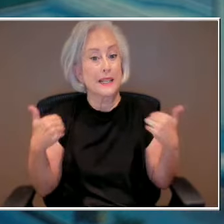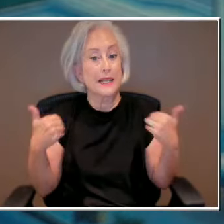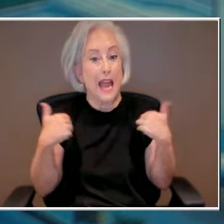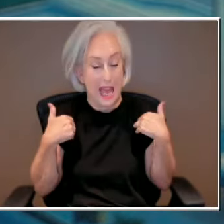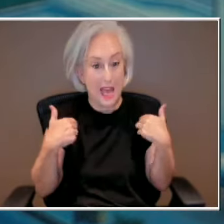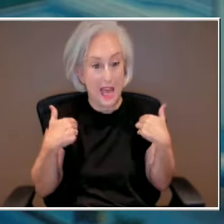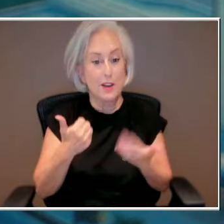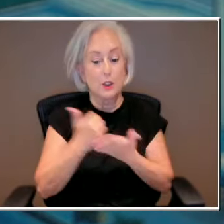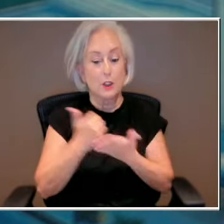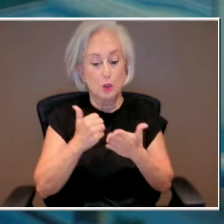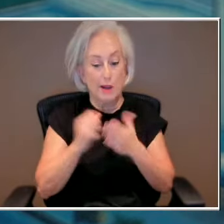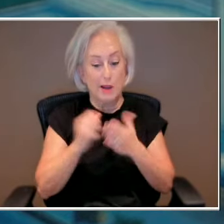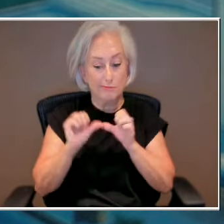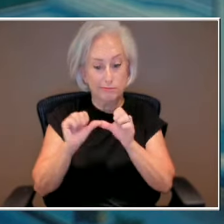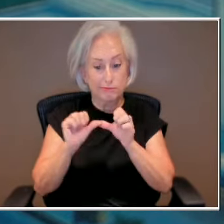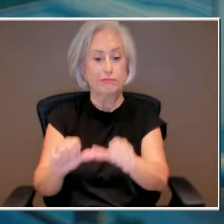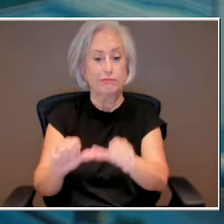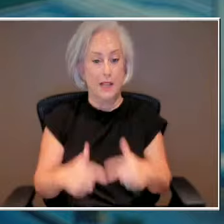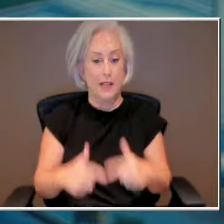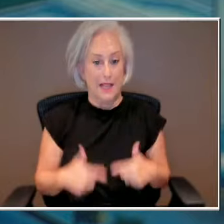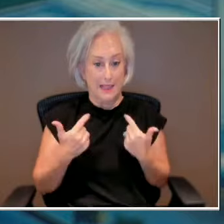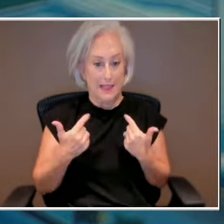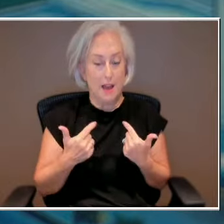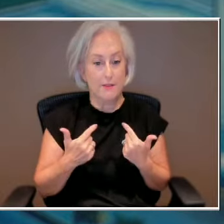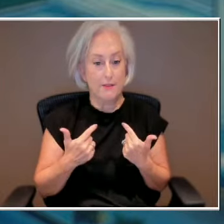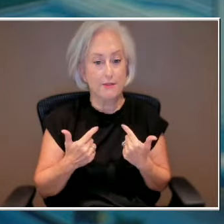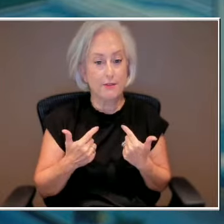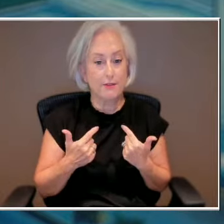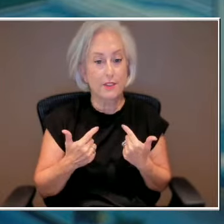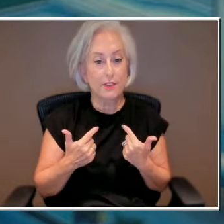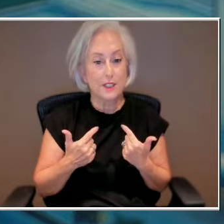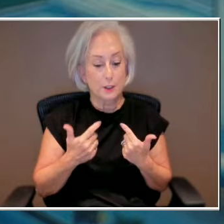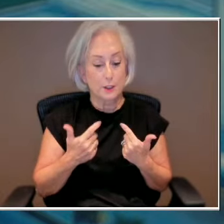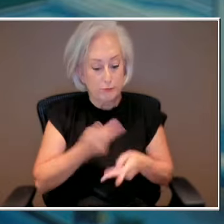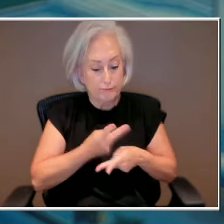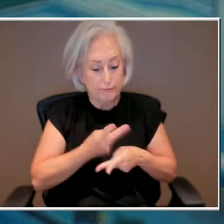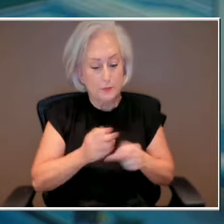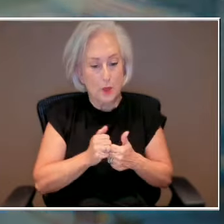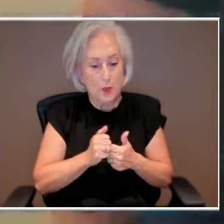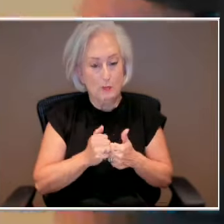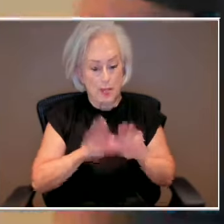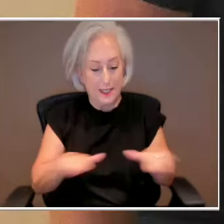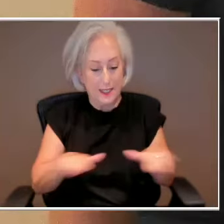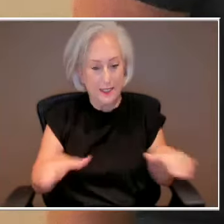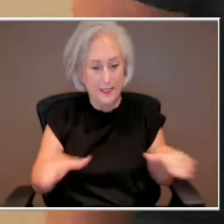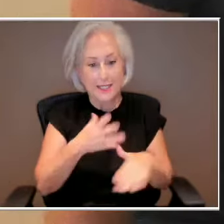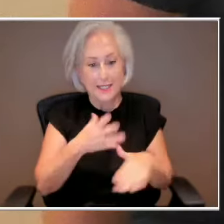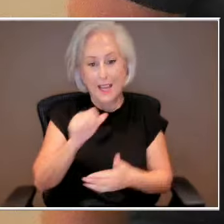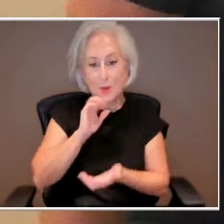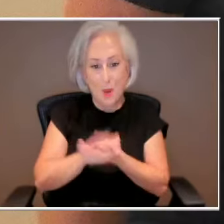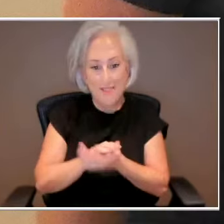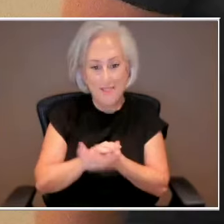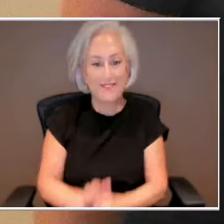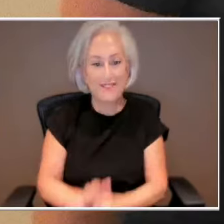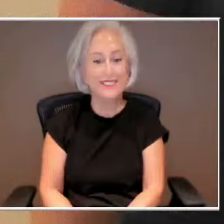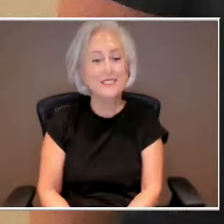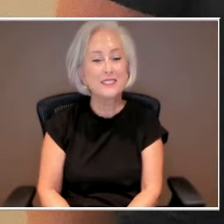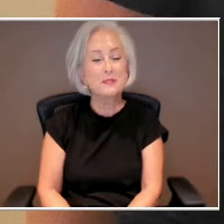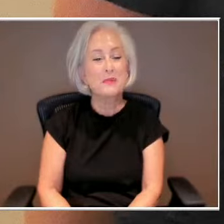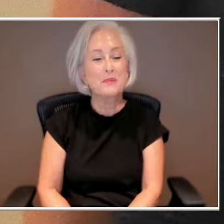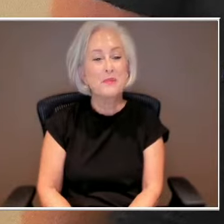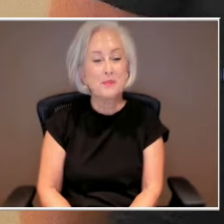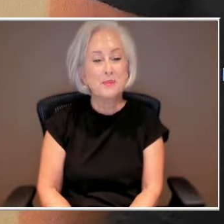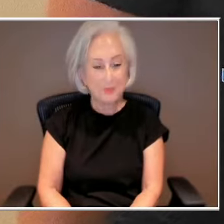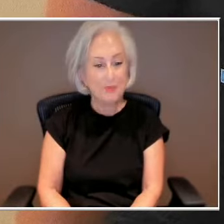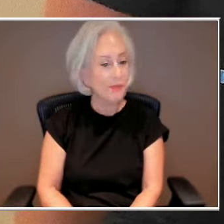prolong life and give me a longer life to spend time with my kids and my wife. So definitely not the